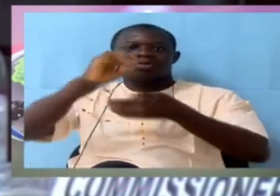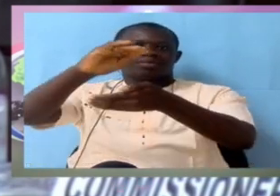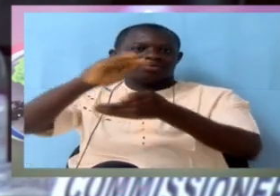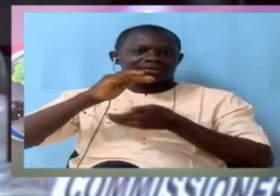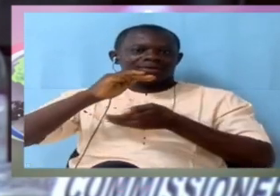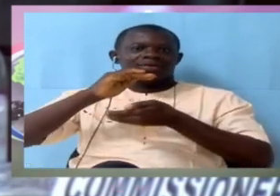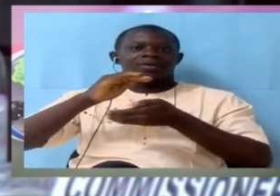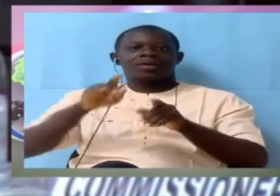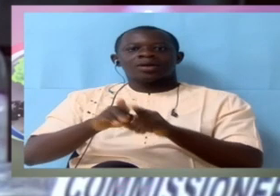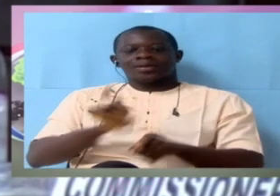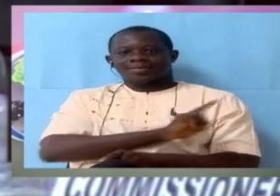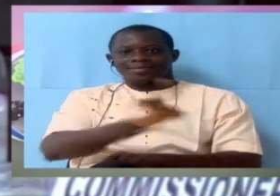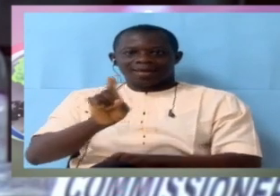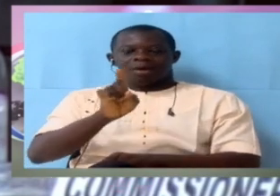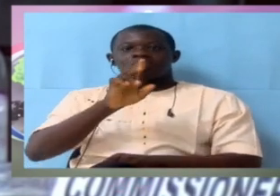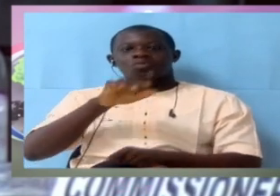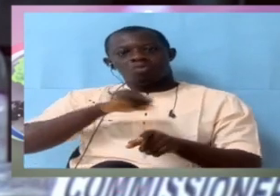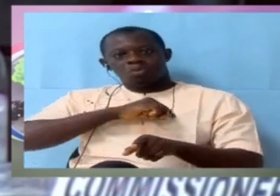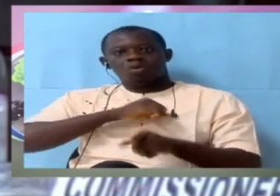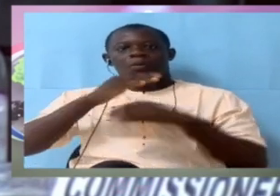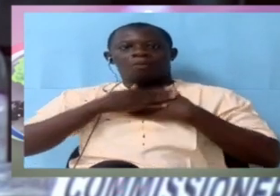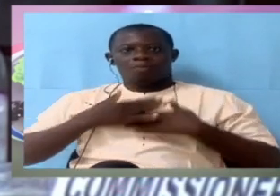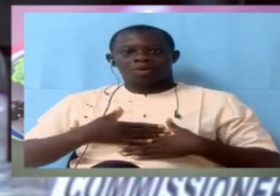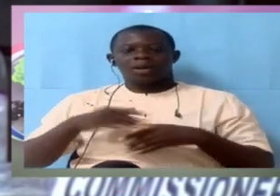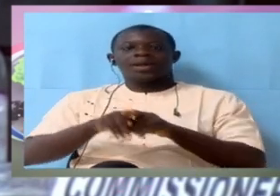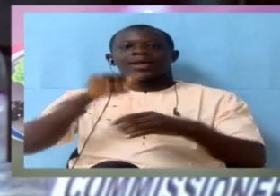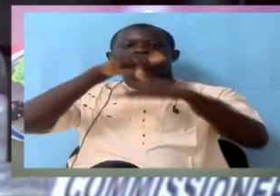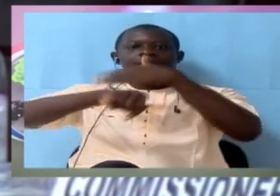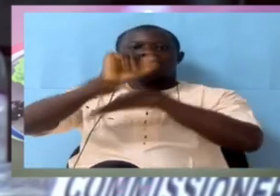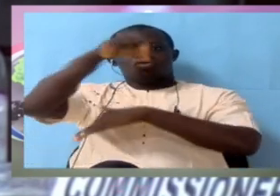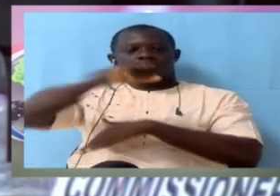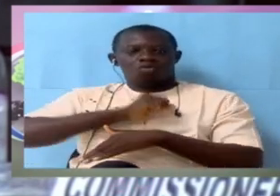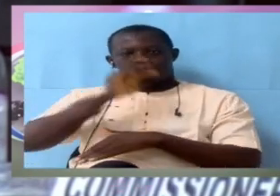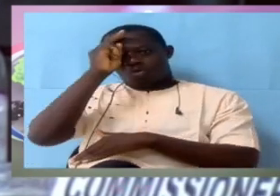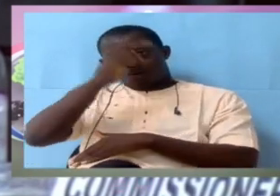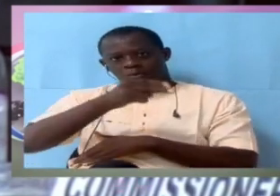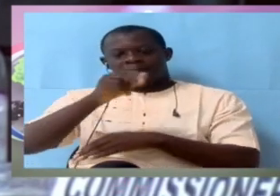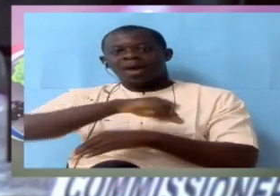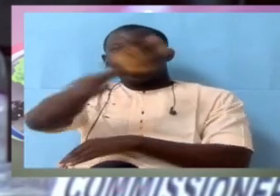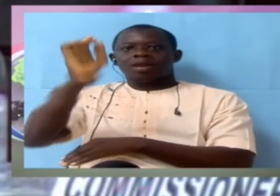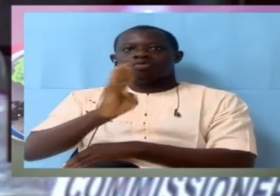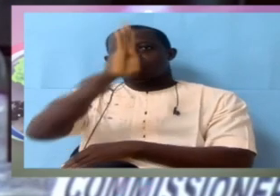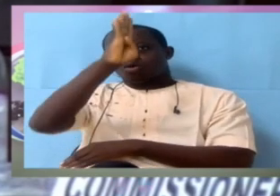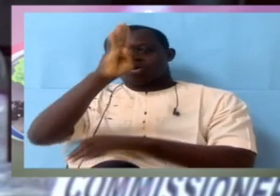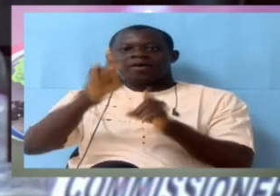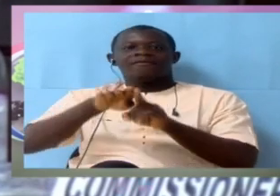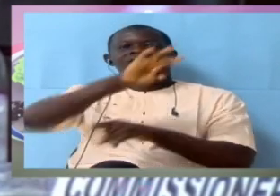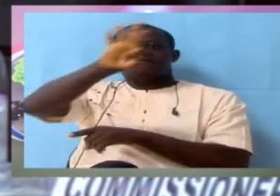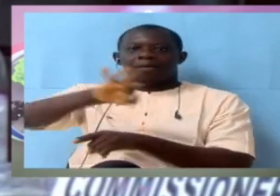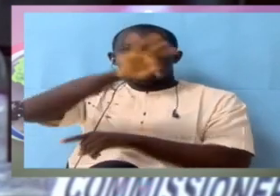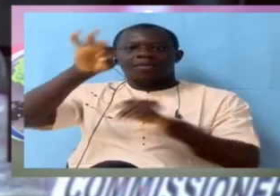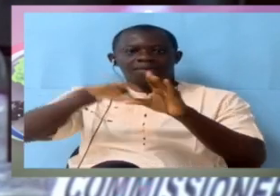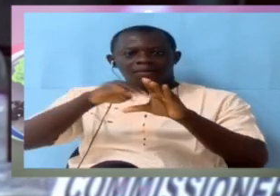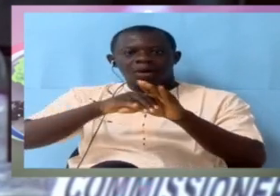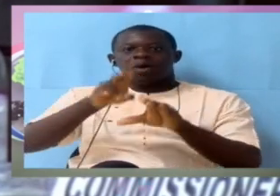receive their souls into your eternal home. And the Lord, that the families